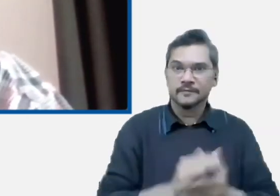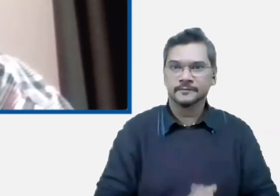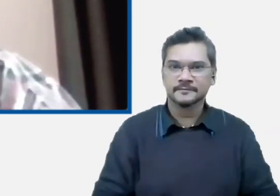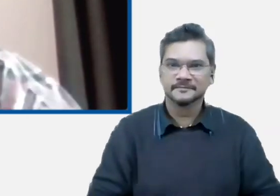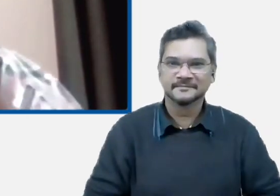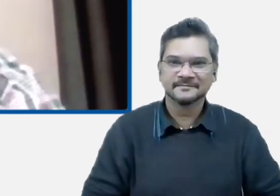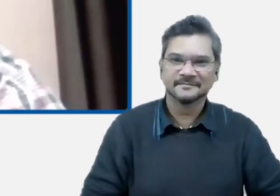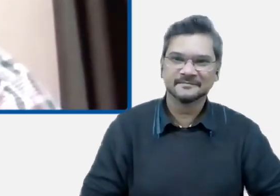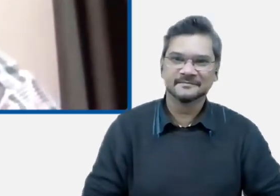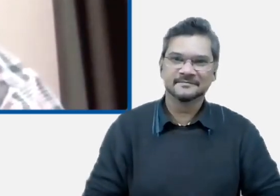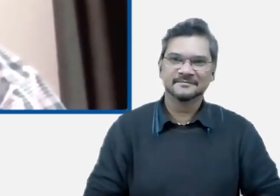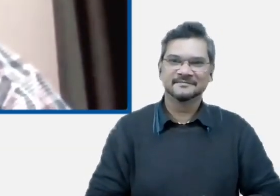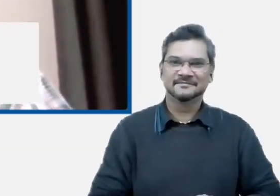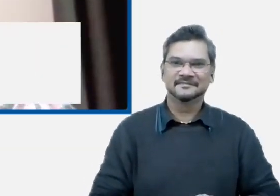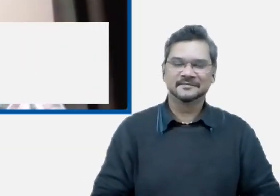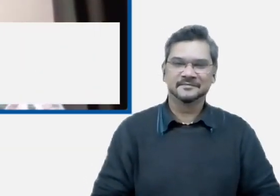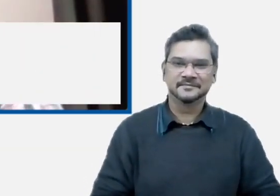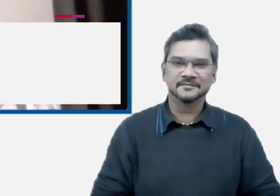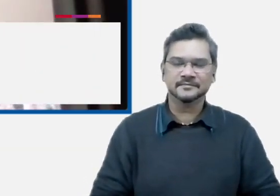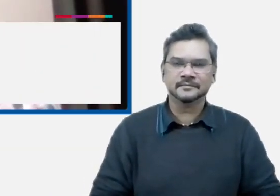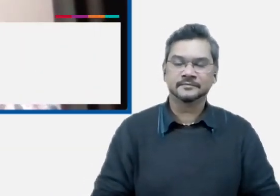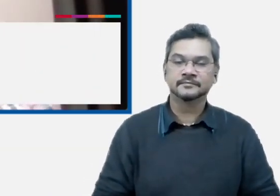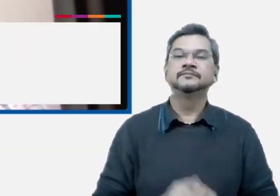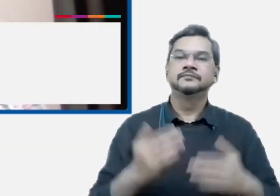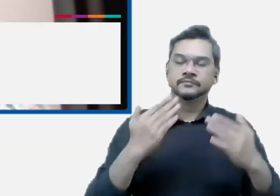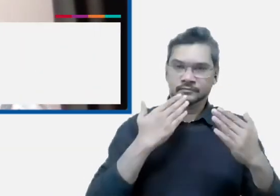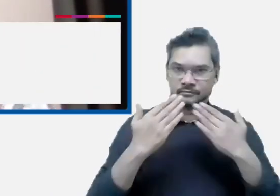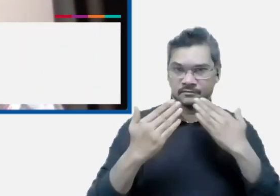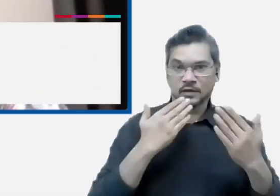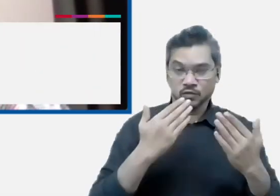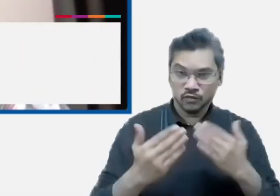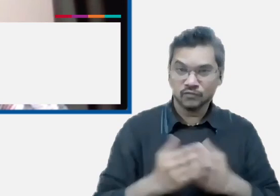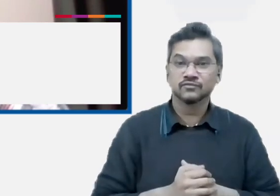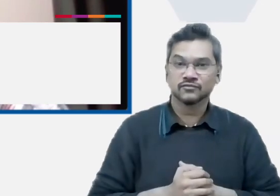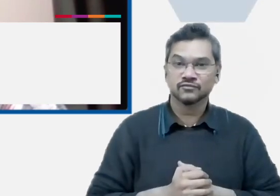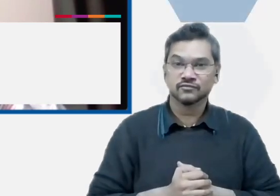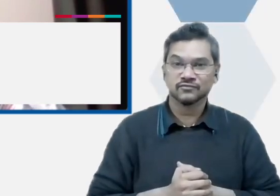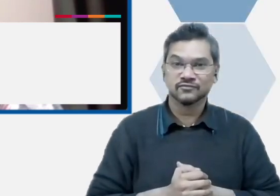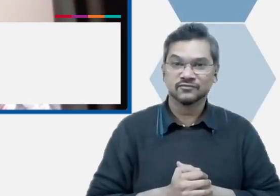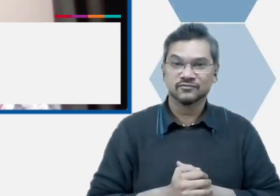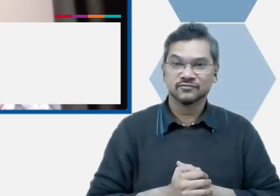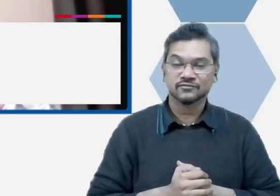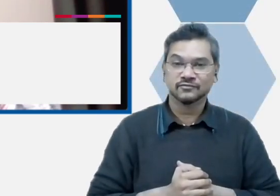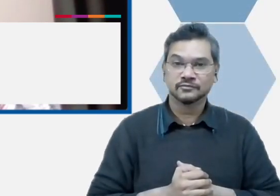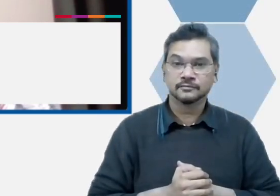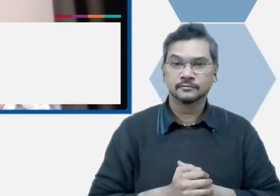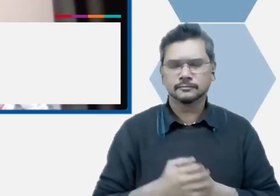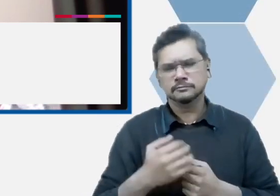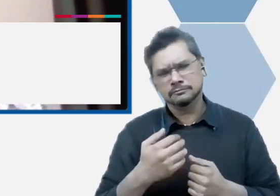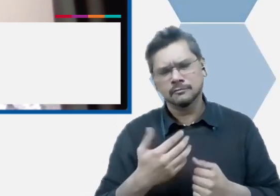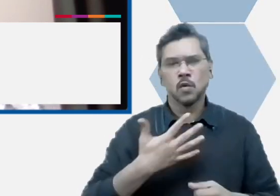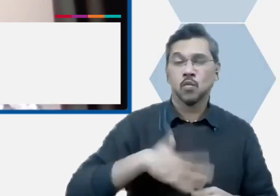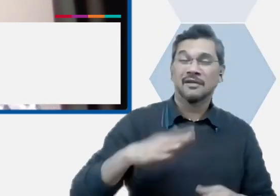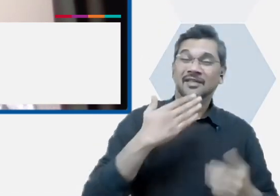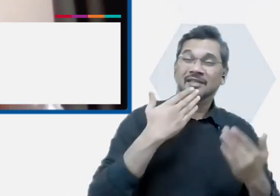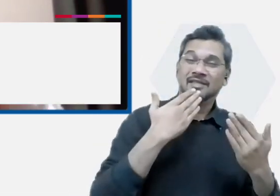Thank you very much, moderator. I would like to thank you, moderator, and Mr.